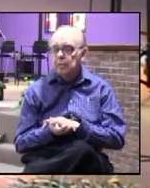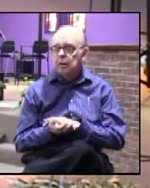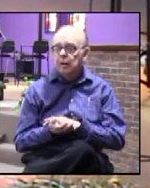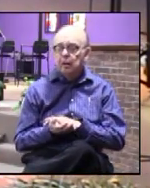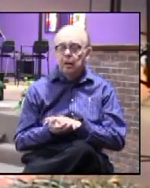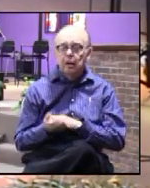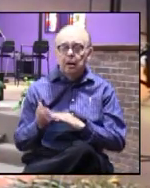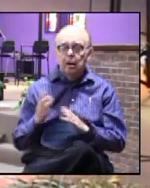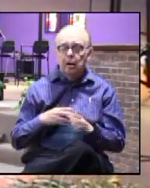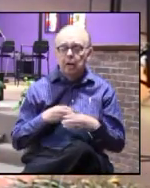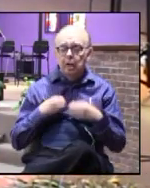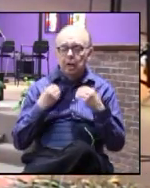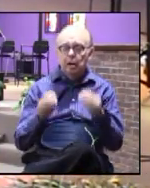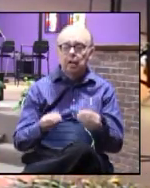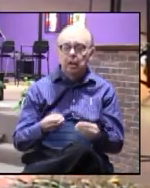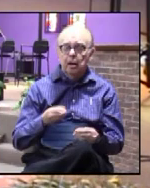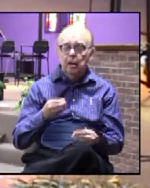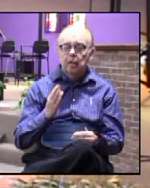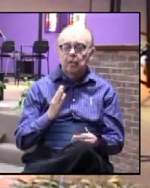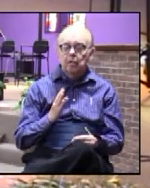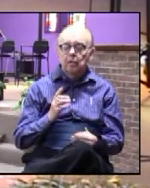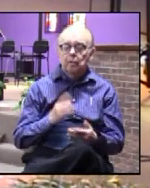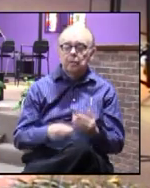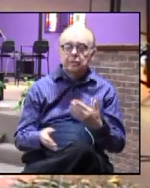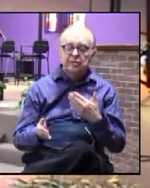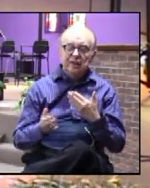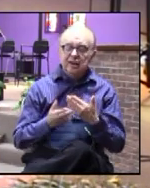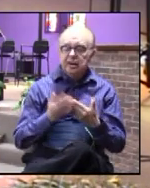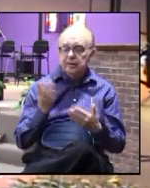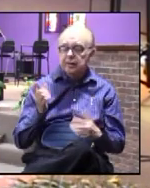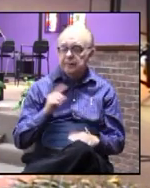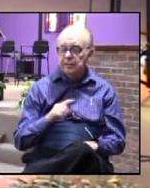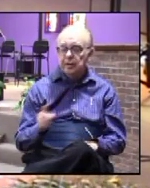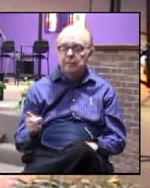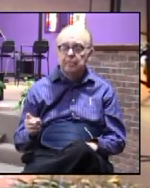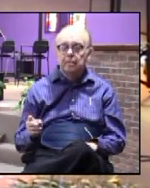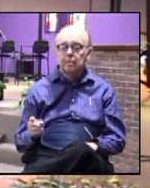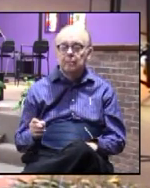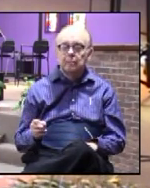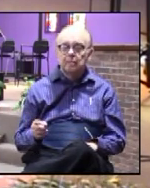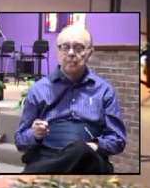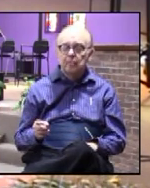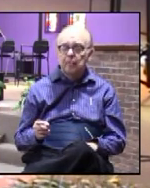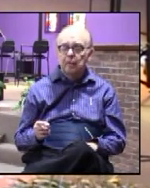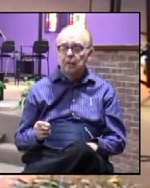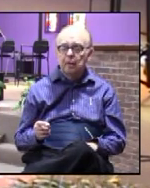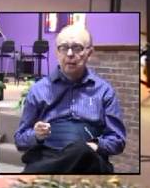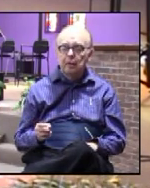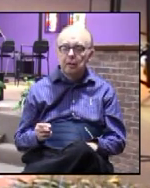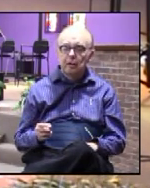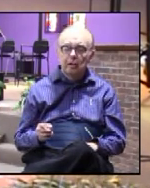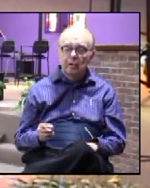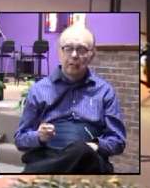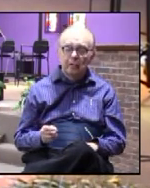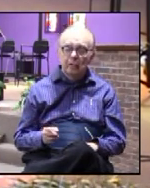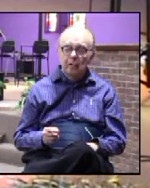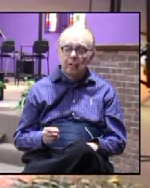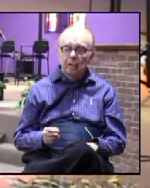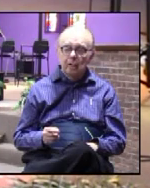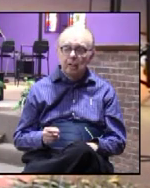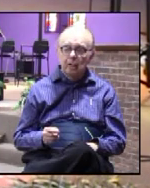I offer to God what is convenient for me.